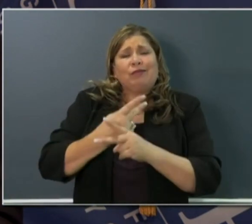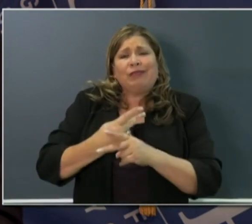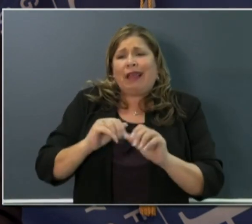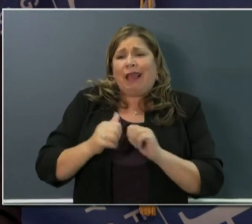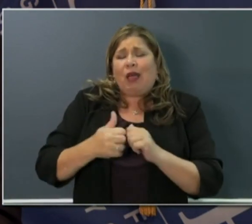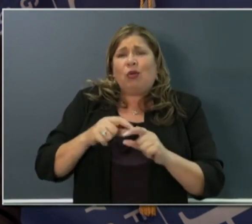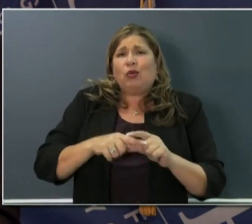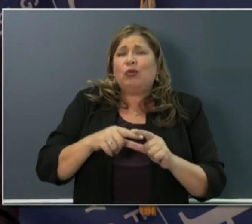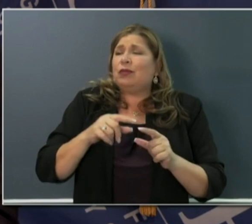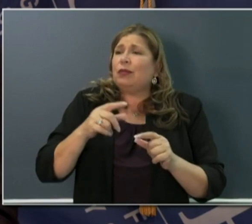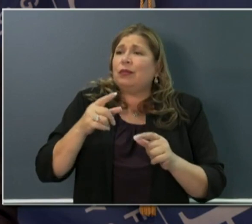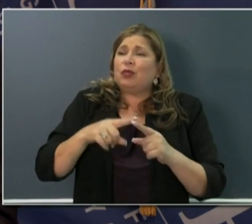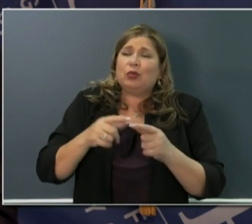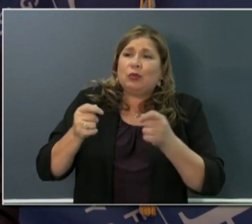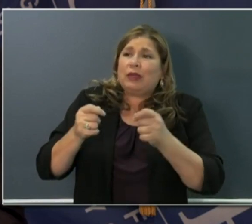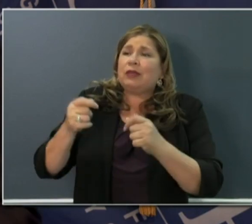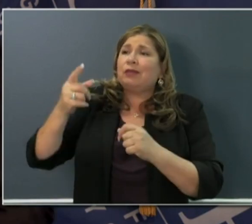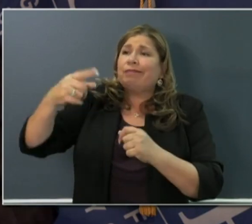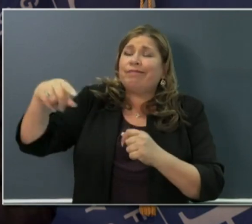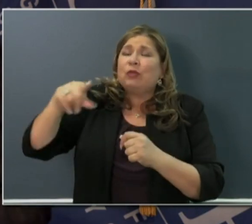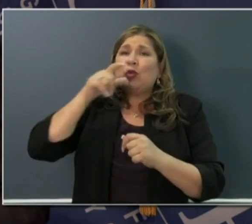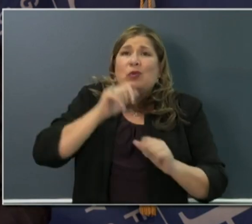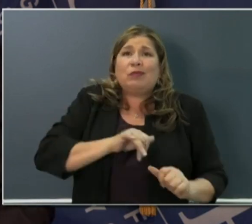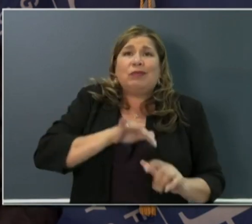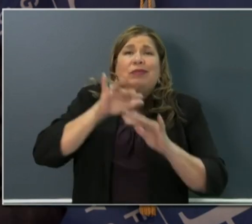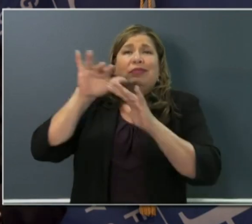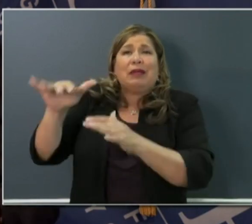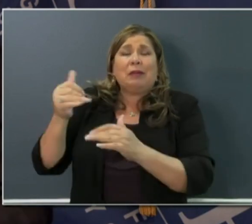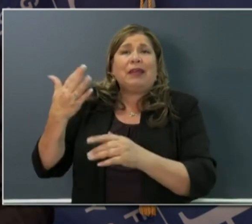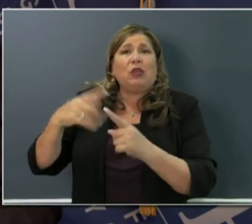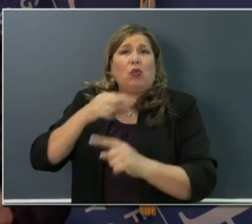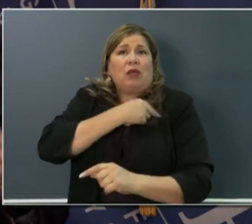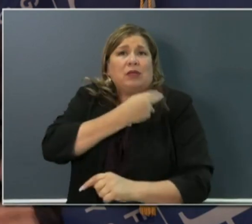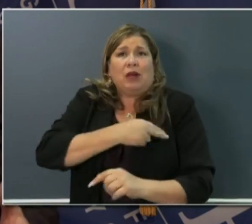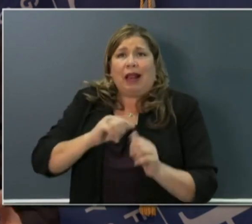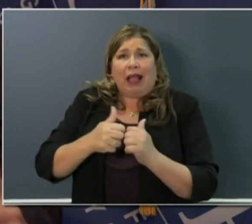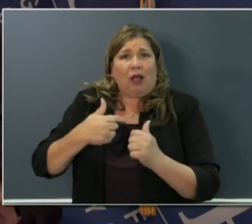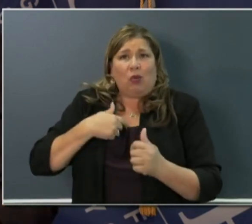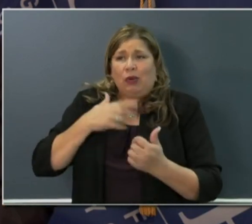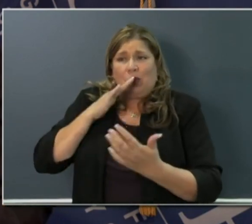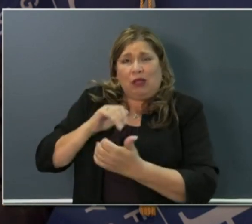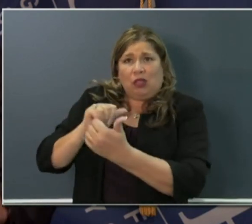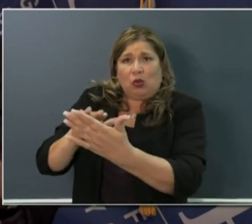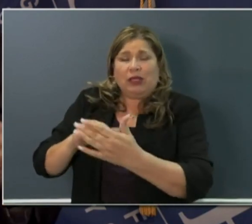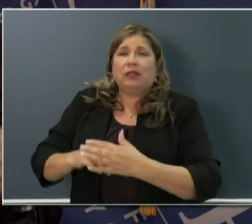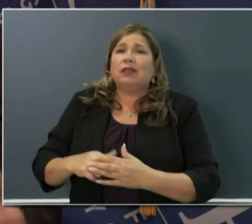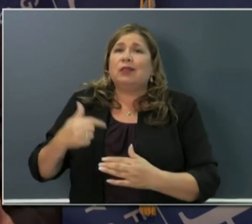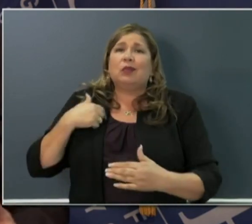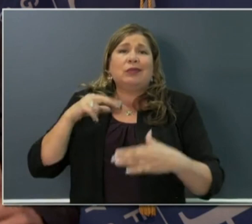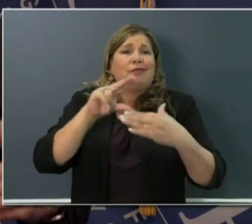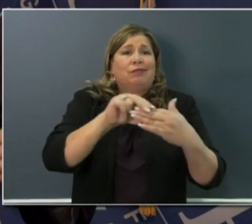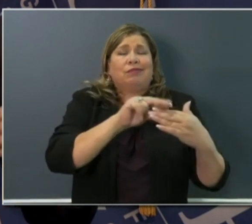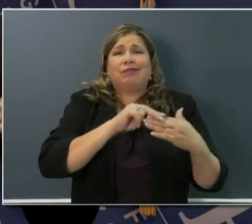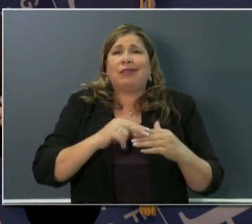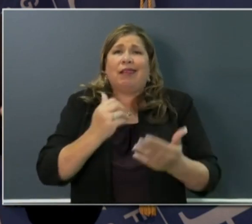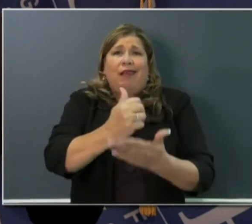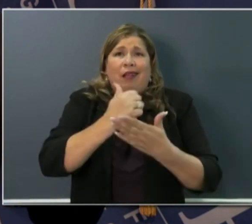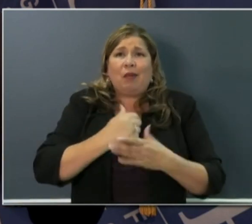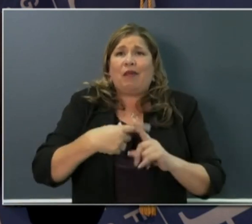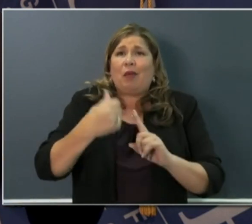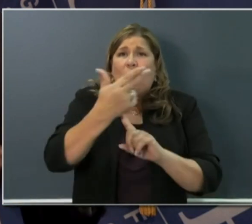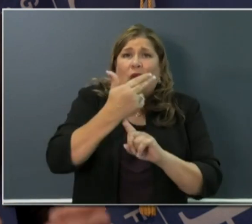50,000 hotels, or rather units for support from hotels, motels, skilled nursing facility,